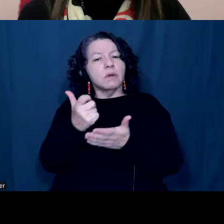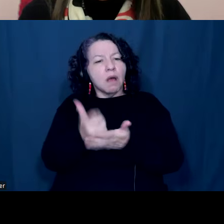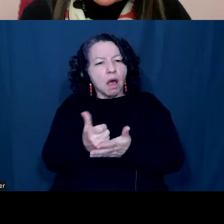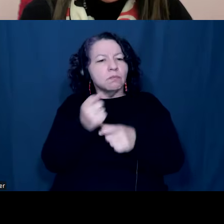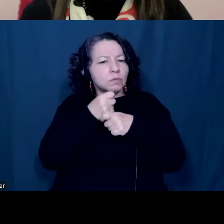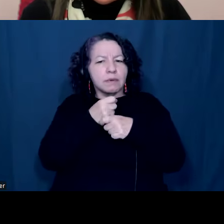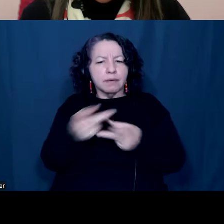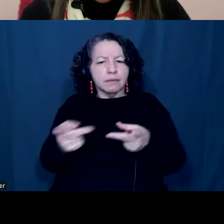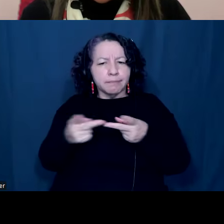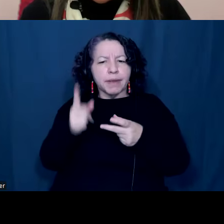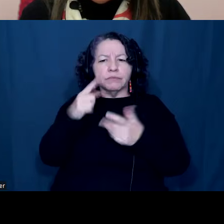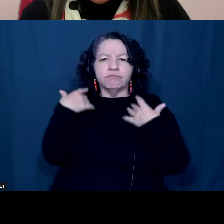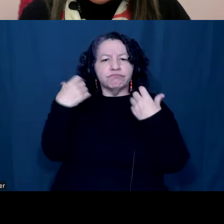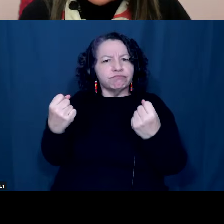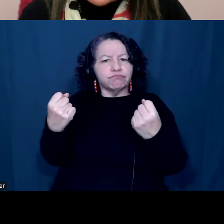space for healing.